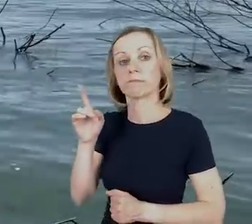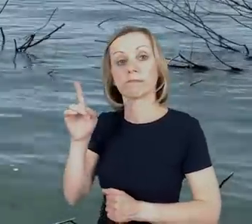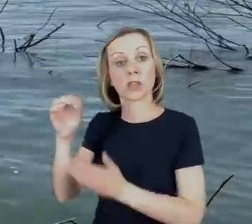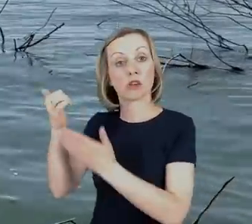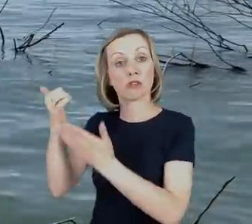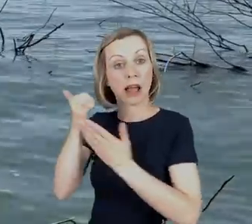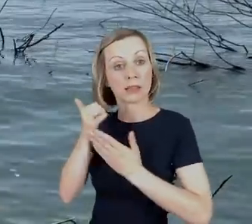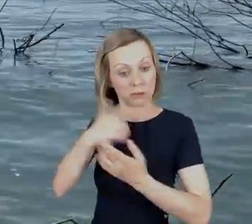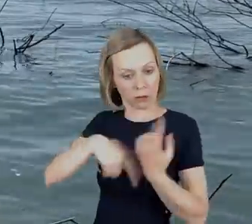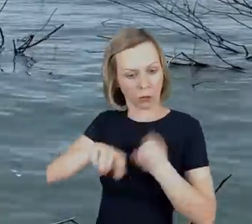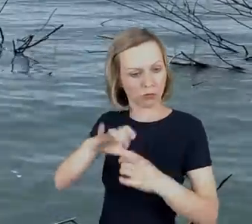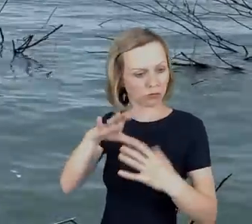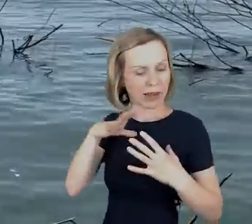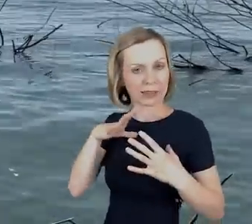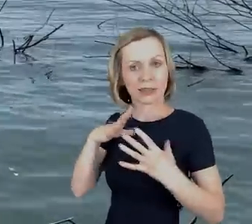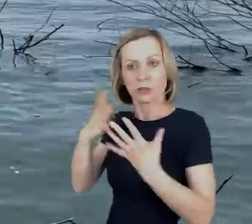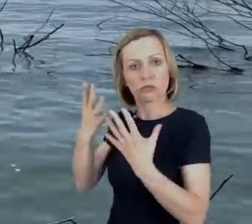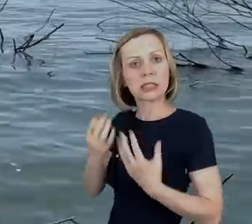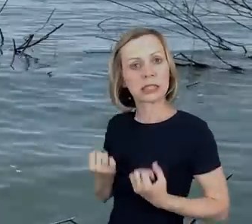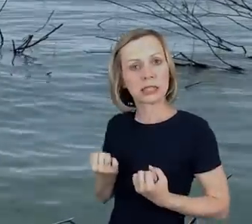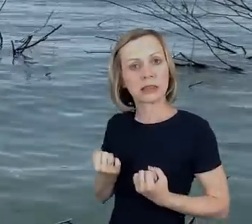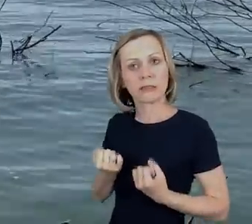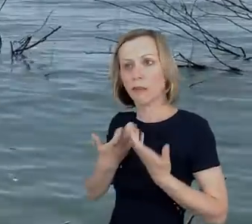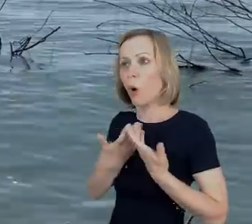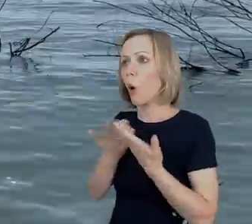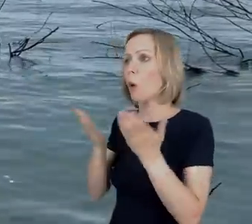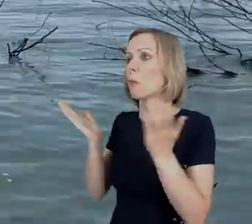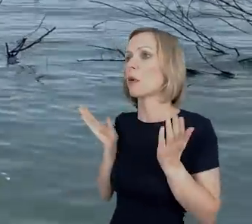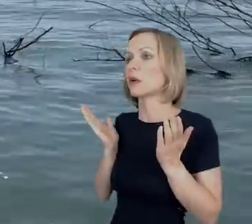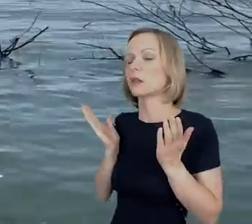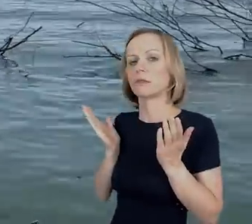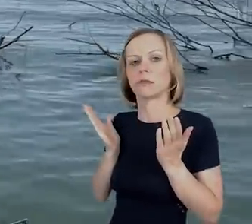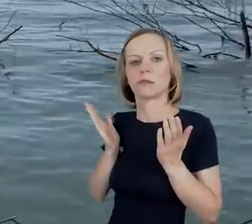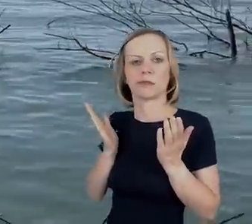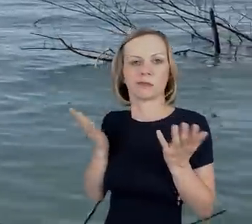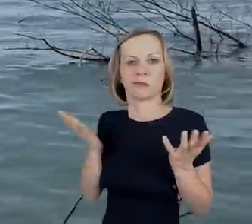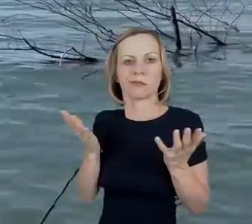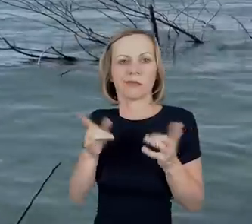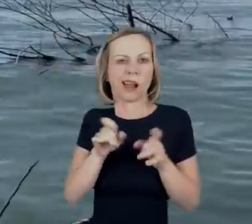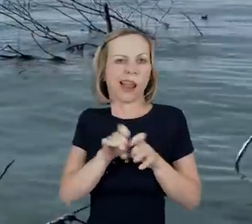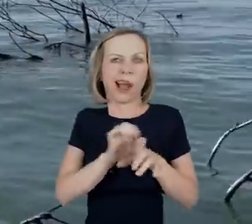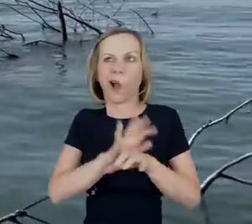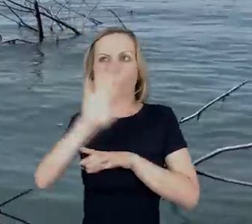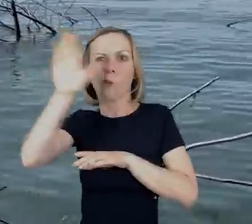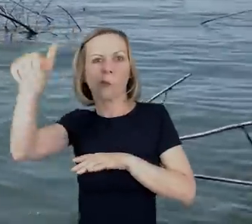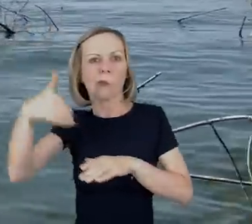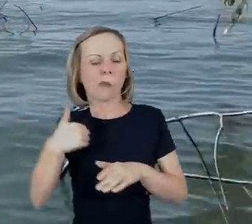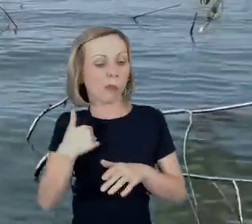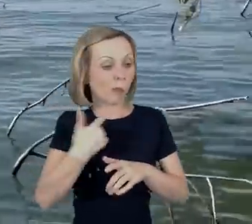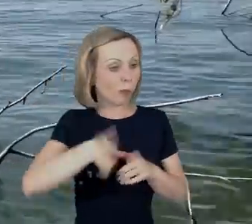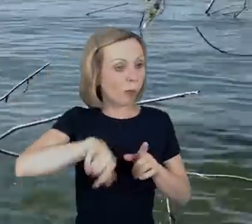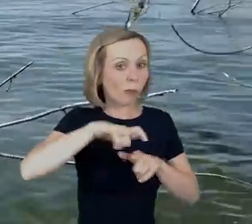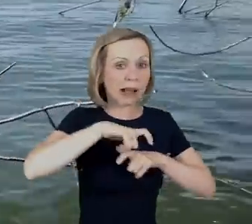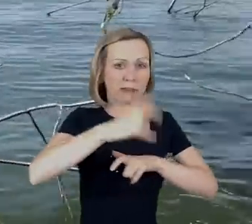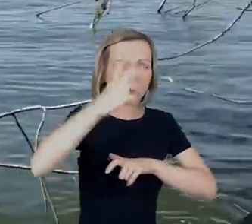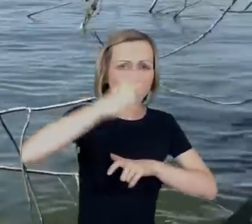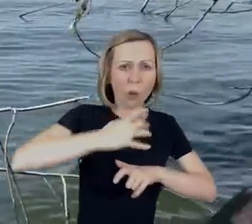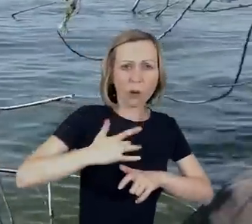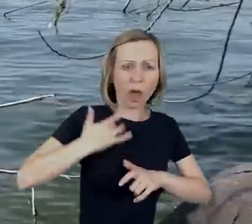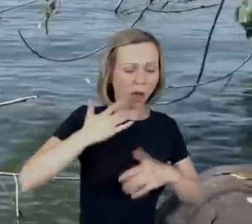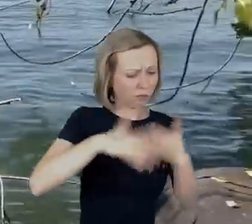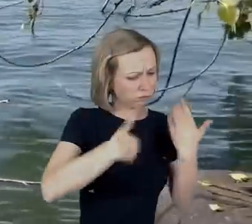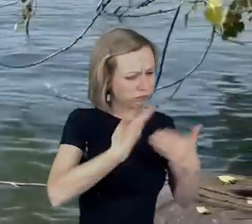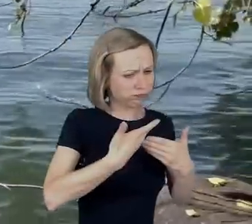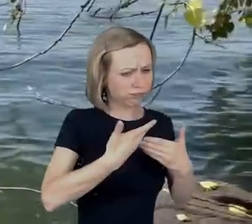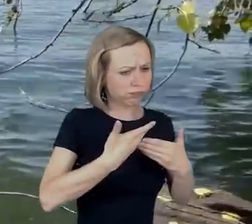When we open ourselves to the grace of God, it's like we have come home. We don't need to go on